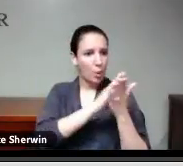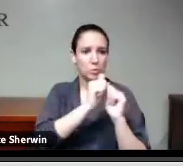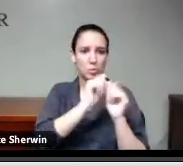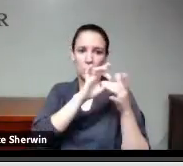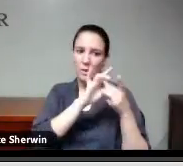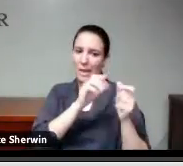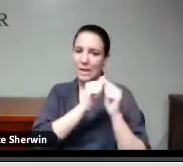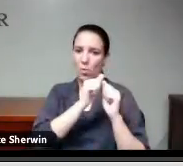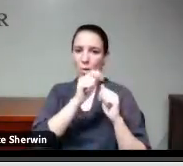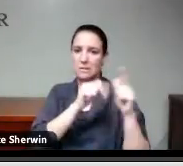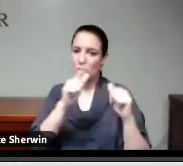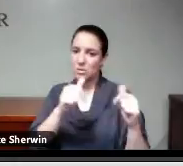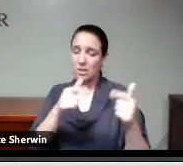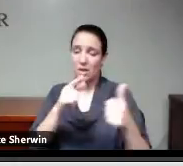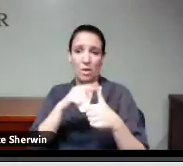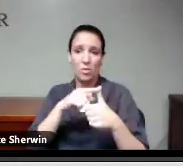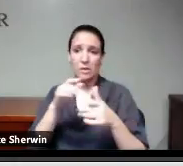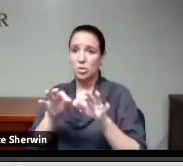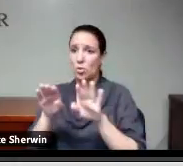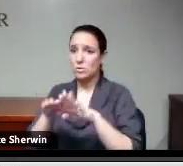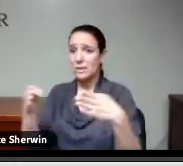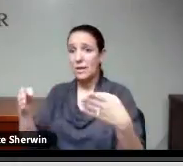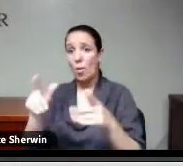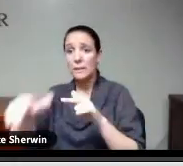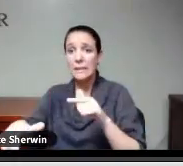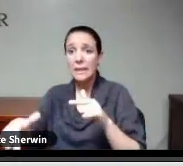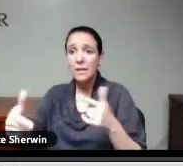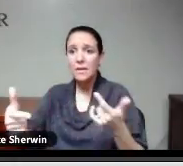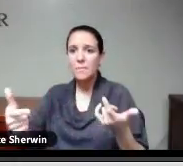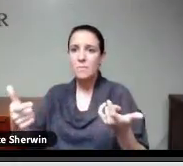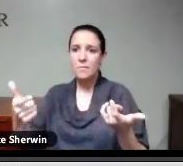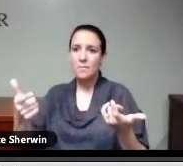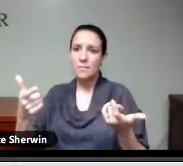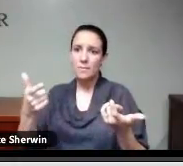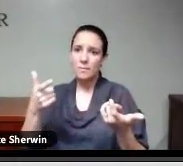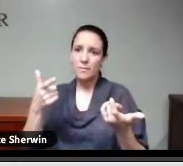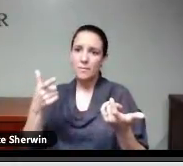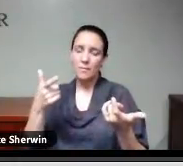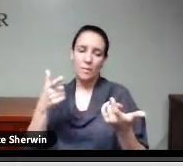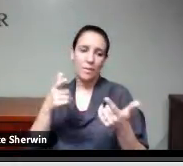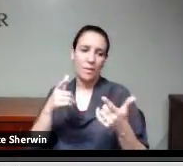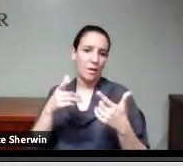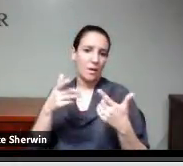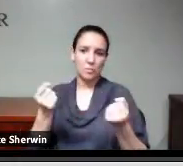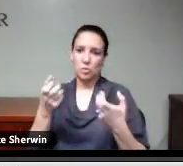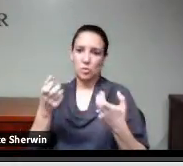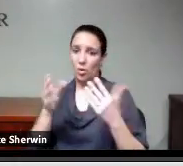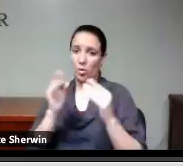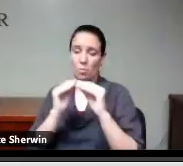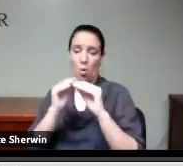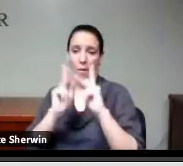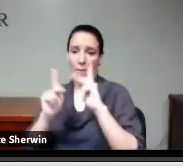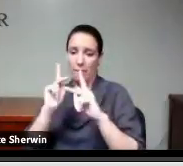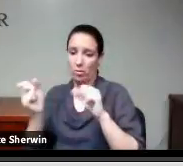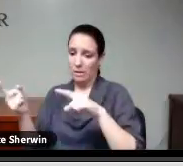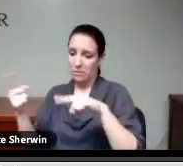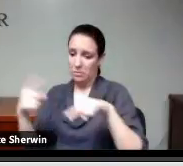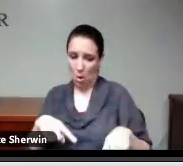evening hours in order to be more accessible to blue collar